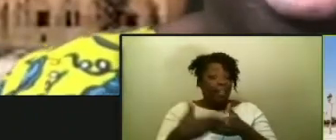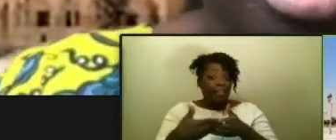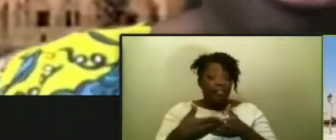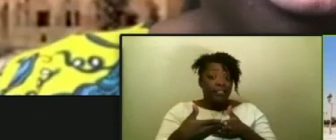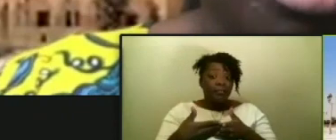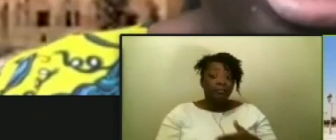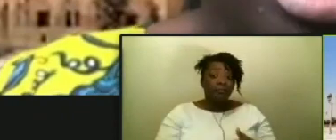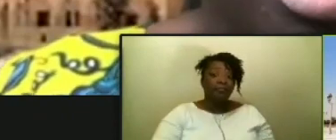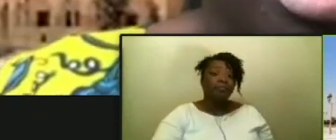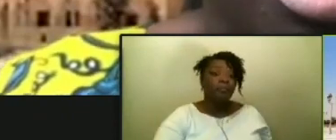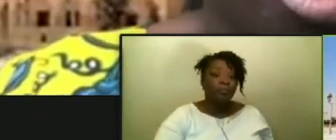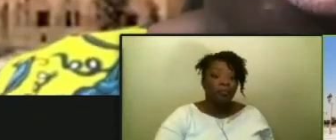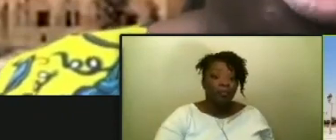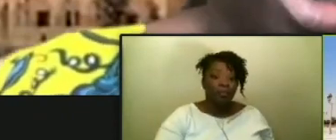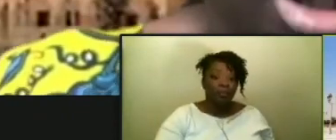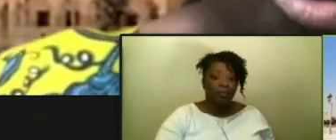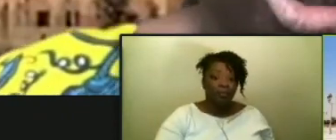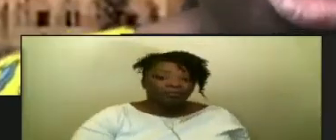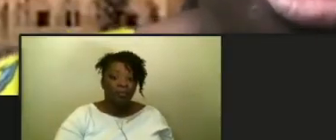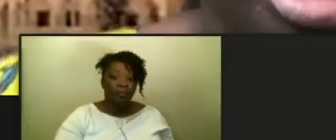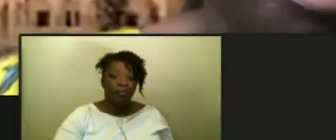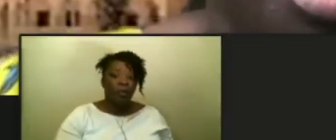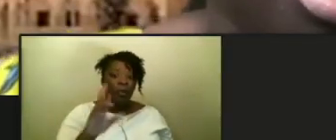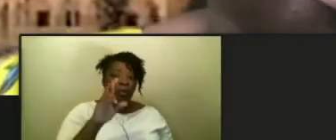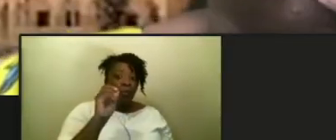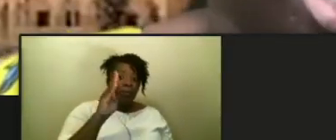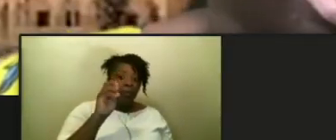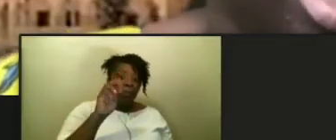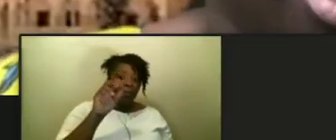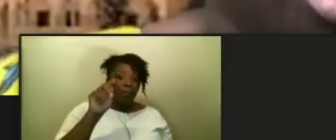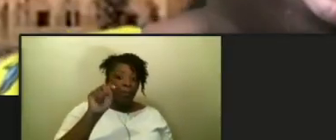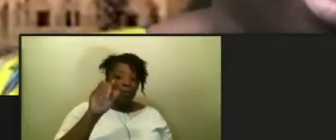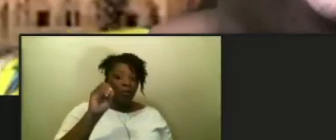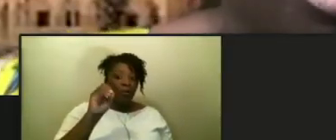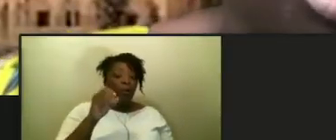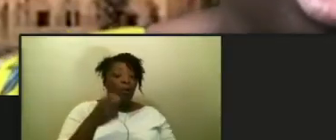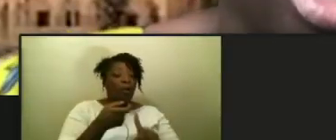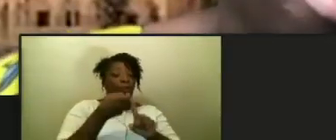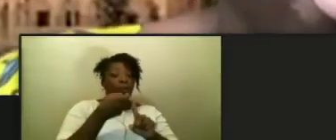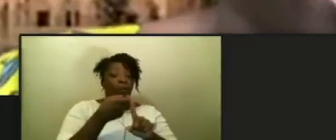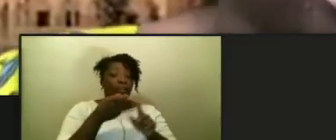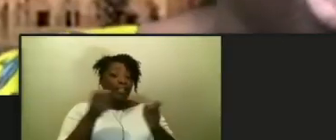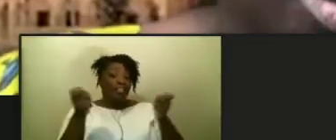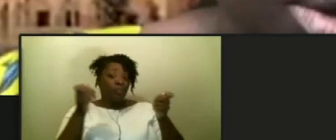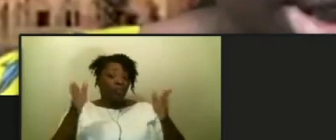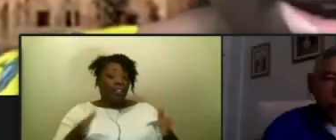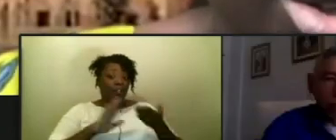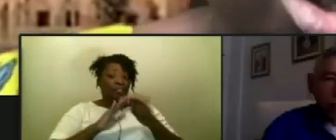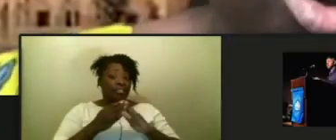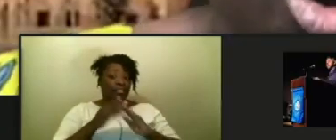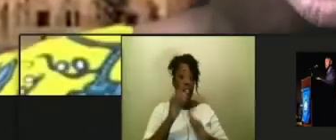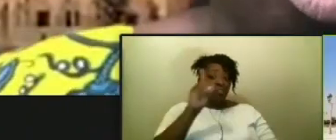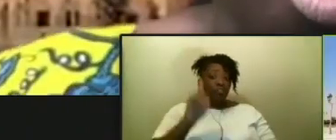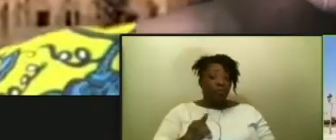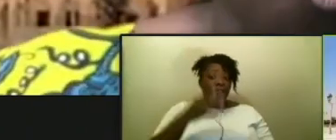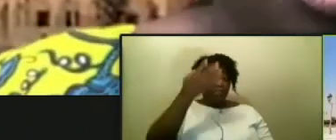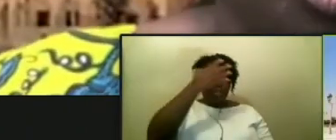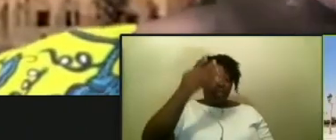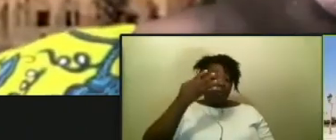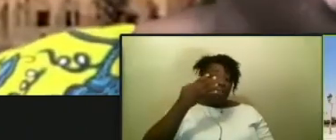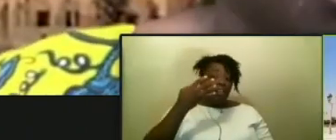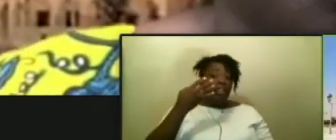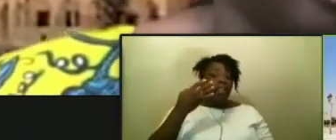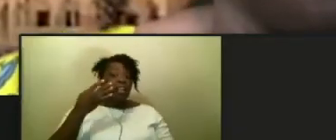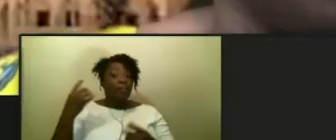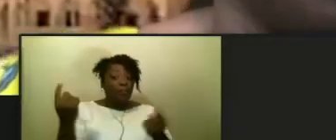Torres, the director of the City of Detroit Immigrant Affairs and Economic Inclusion, and he will let us know what